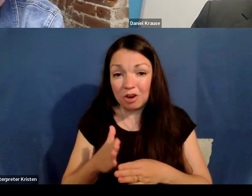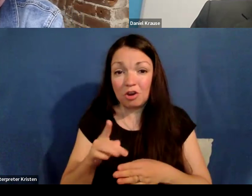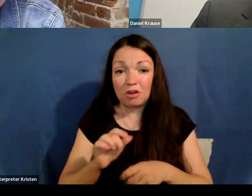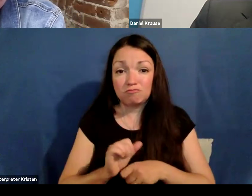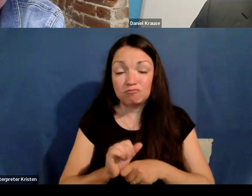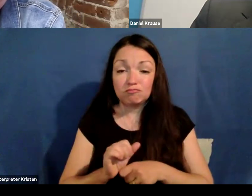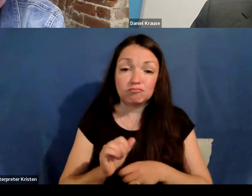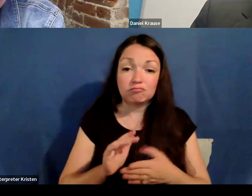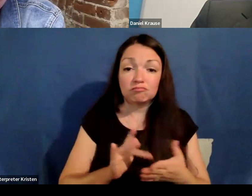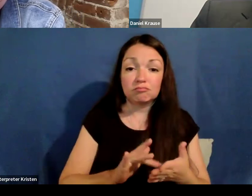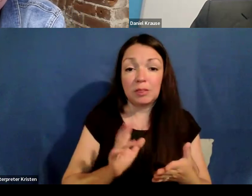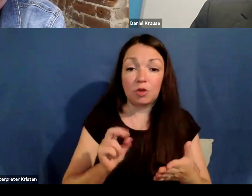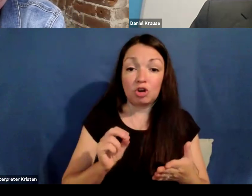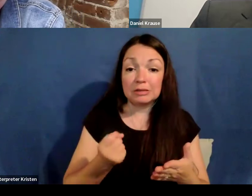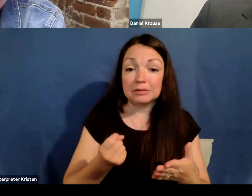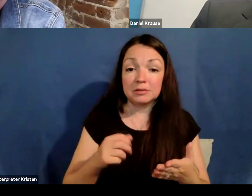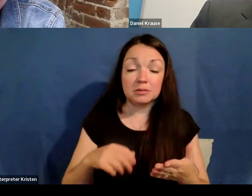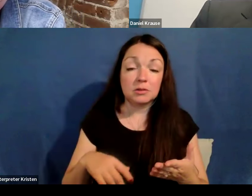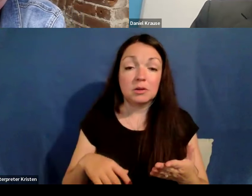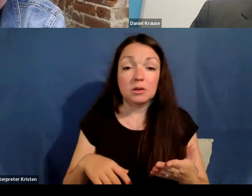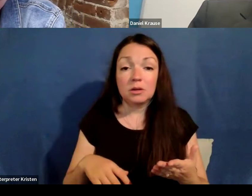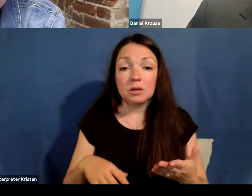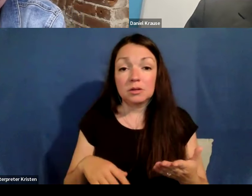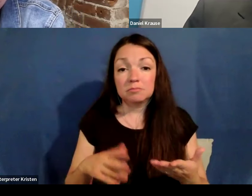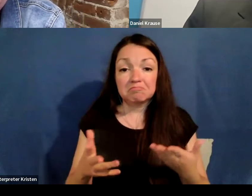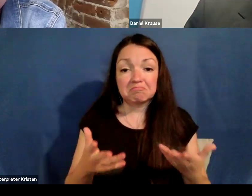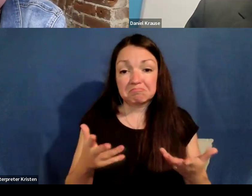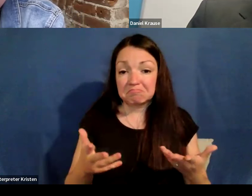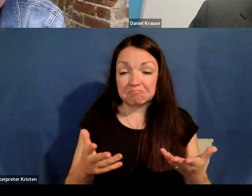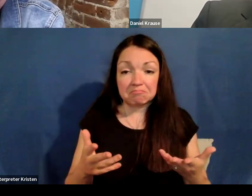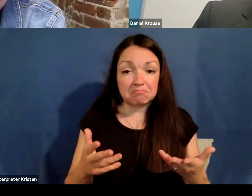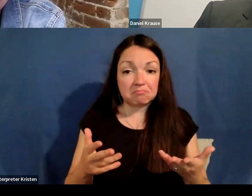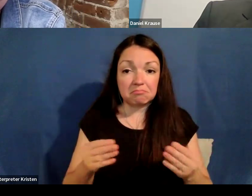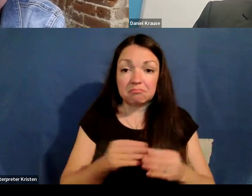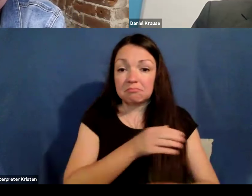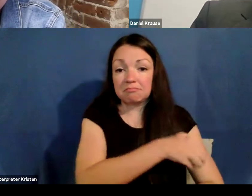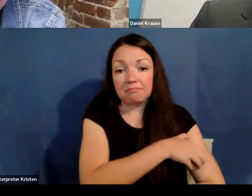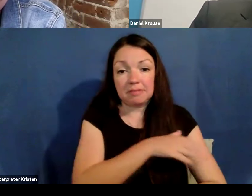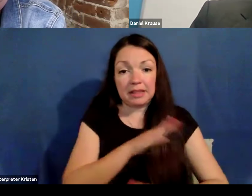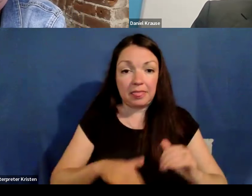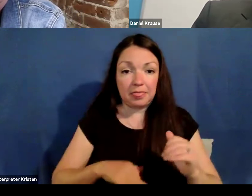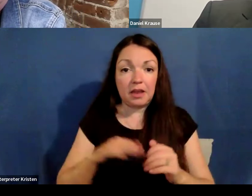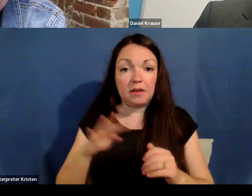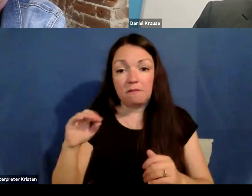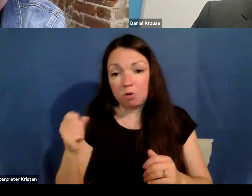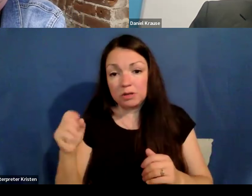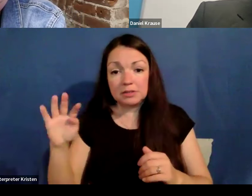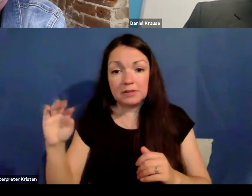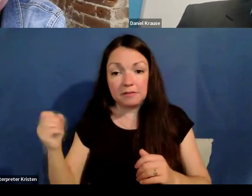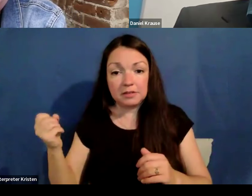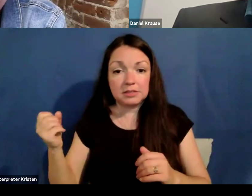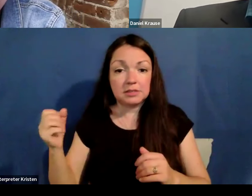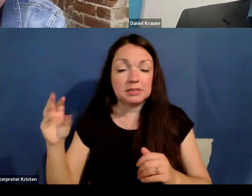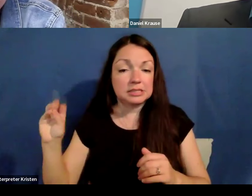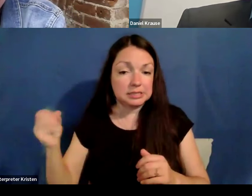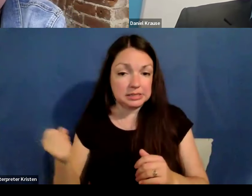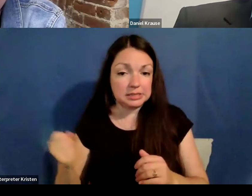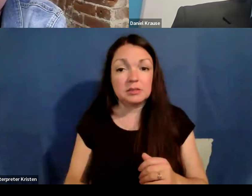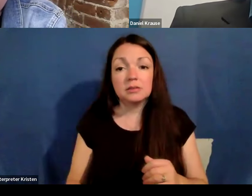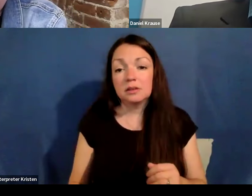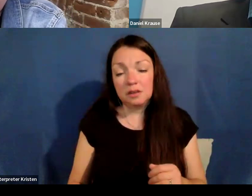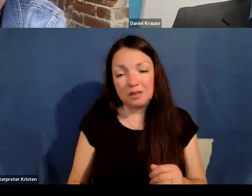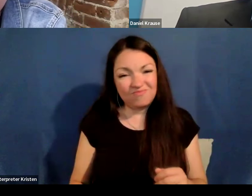mid 30s, are geometrically more powerful than when you're in your 40s or 50s or 60s. Yeah, I can't